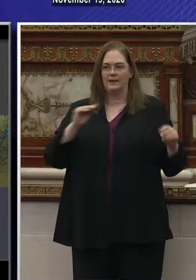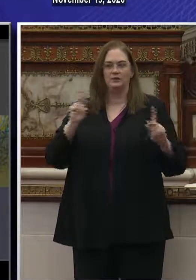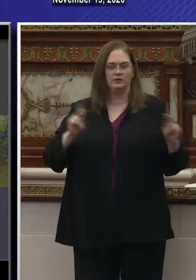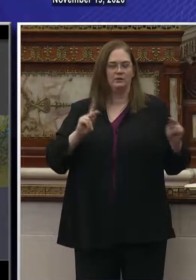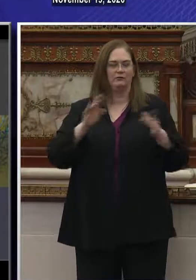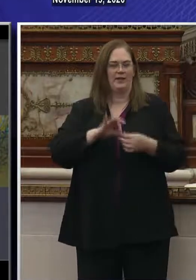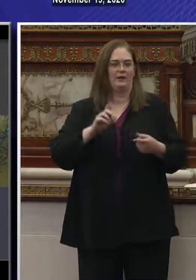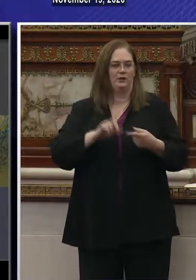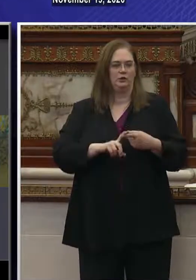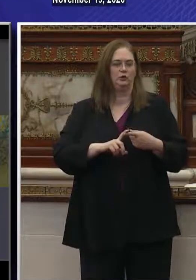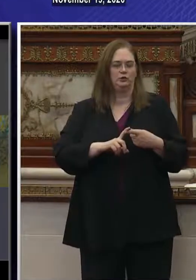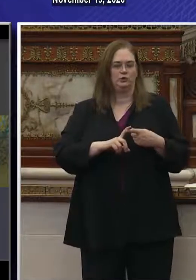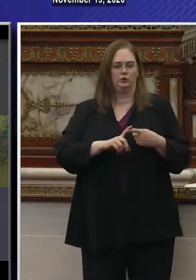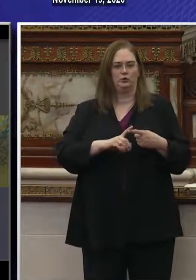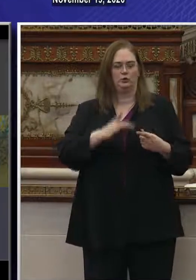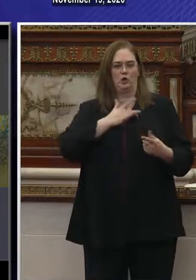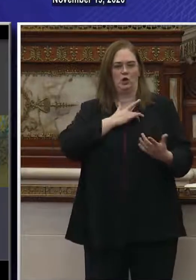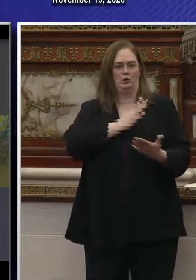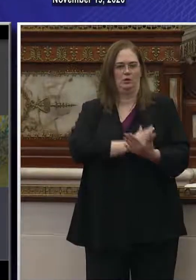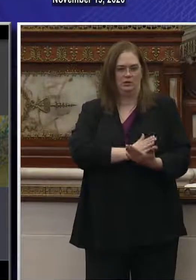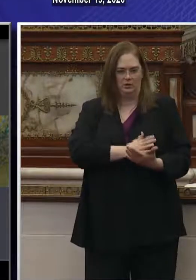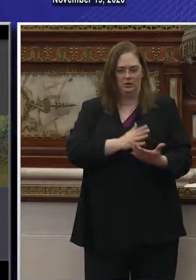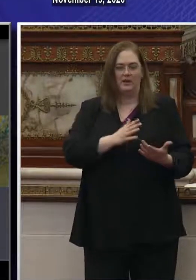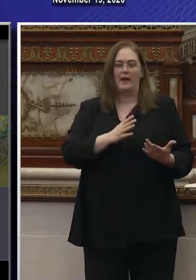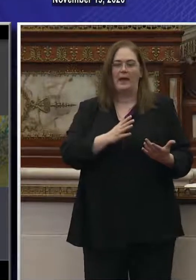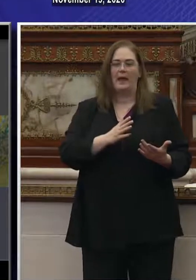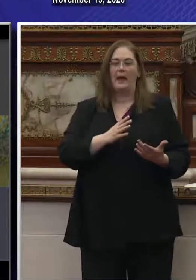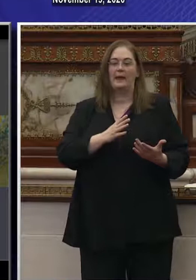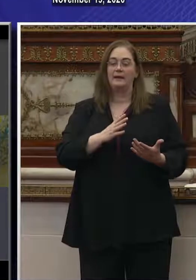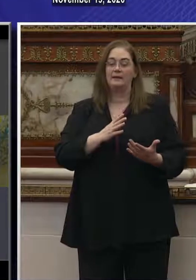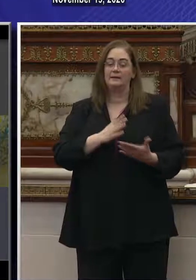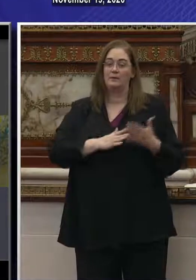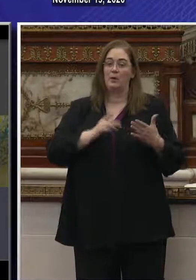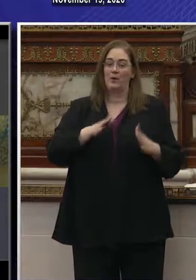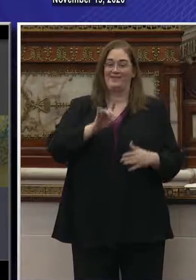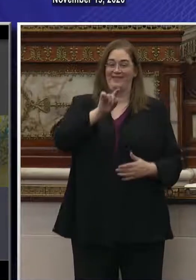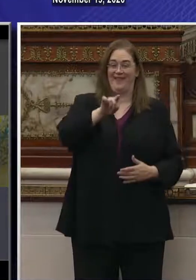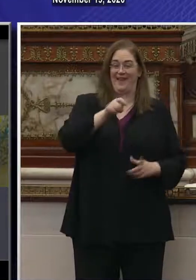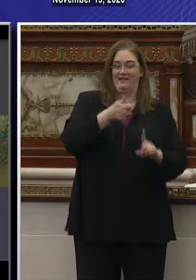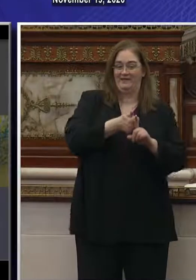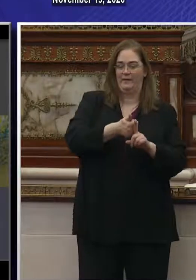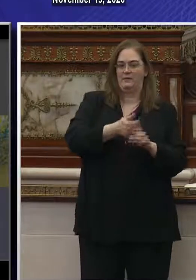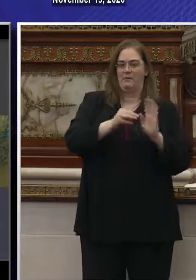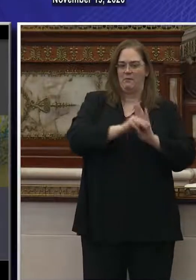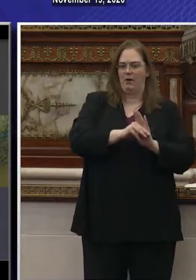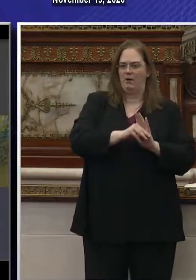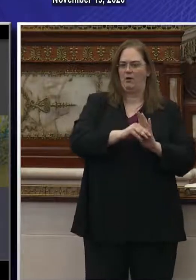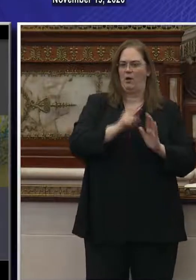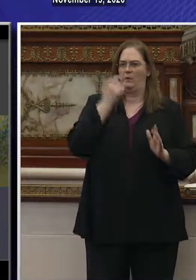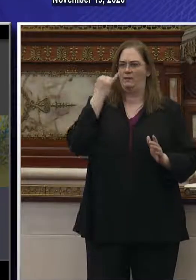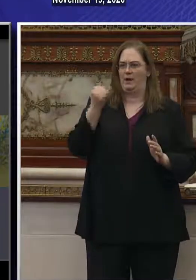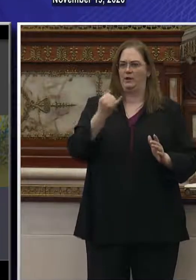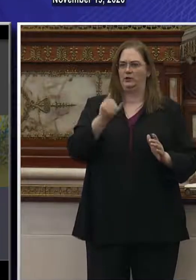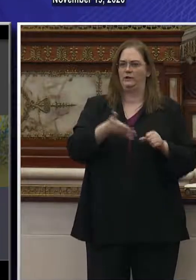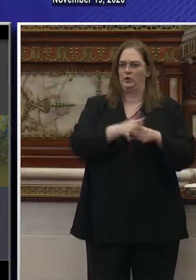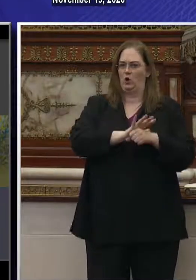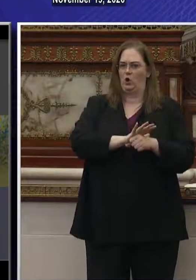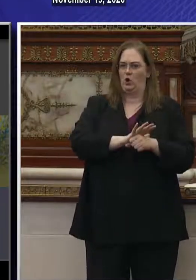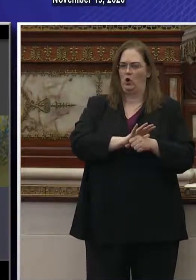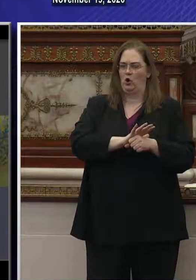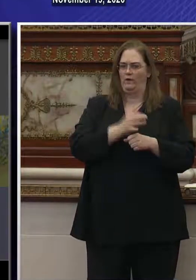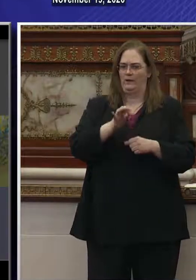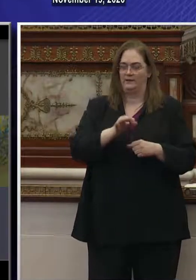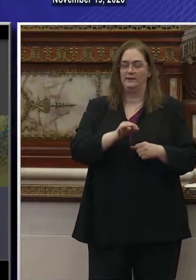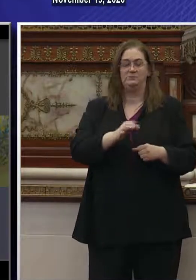citizens related to cardiac arrest in some ways is a model, I would imagine, for COVID-19. So, Doctor, can